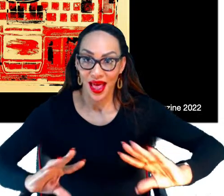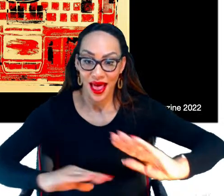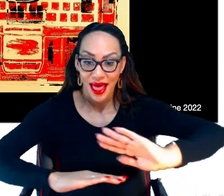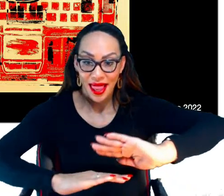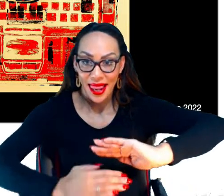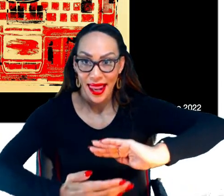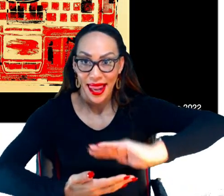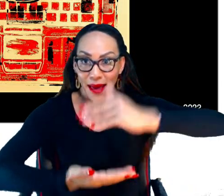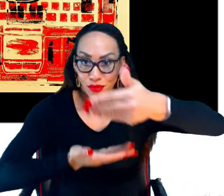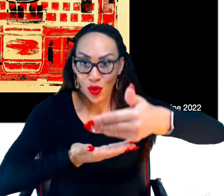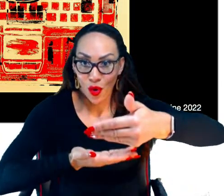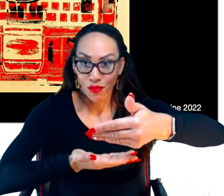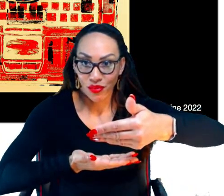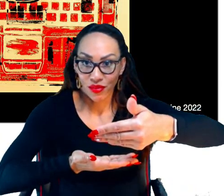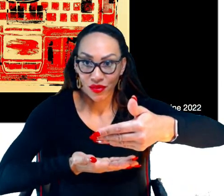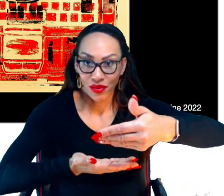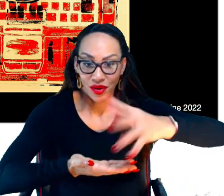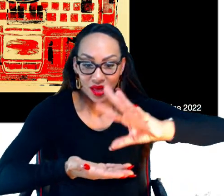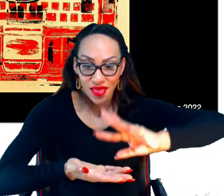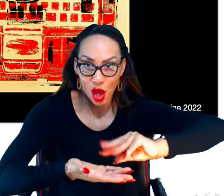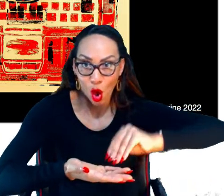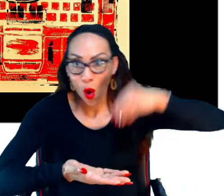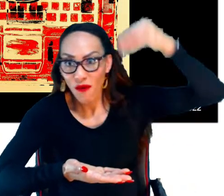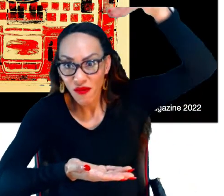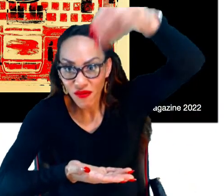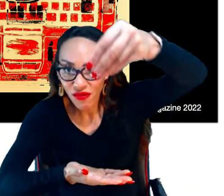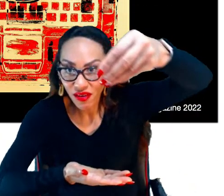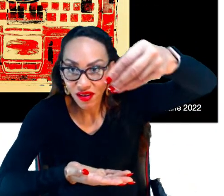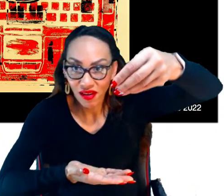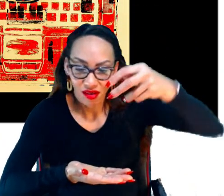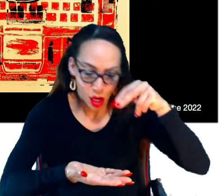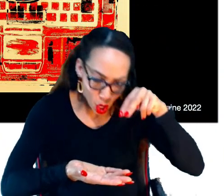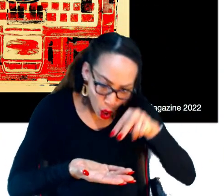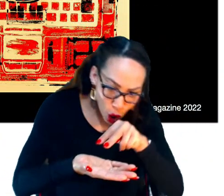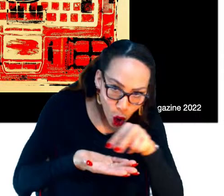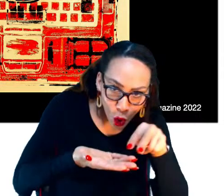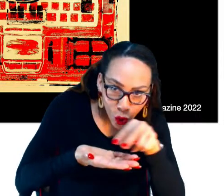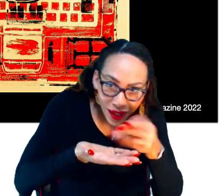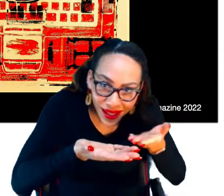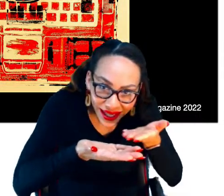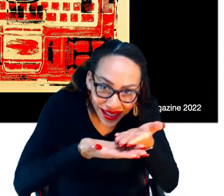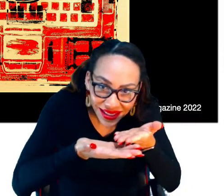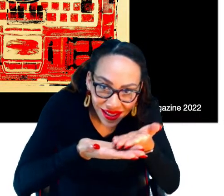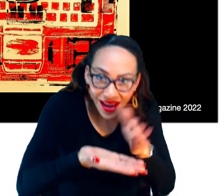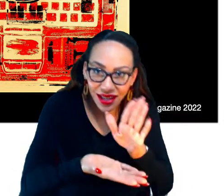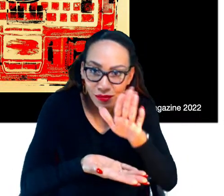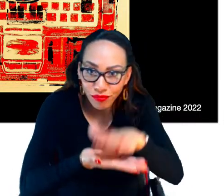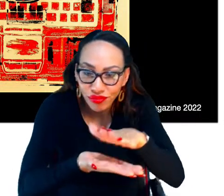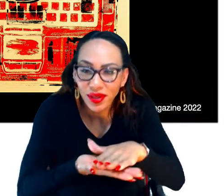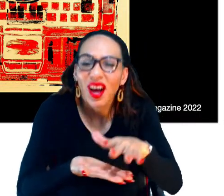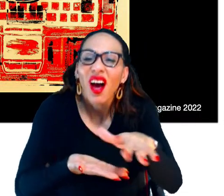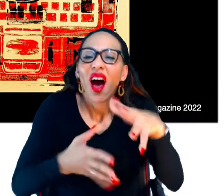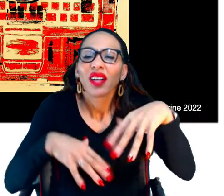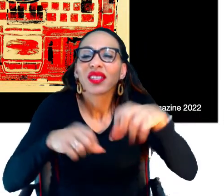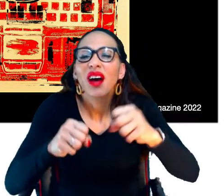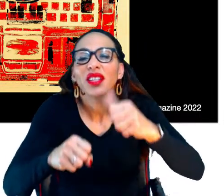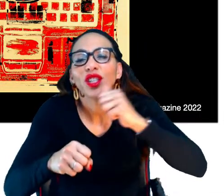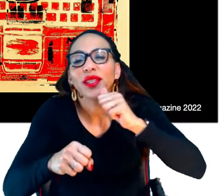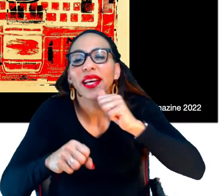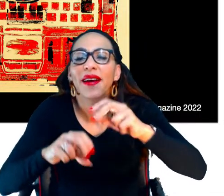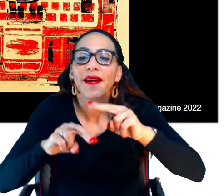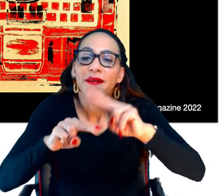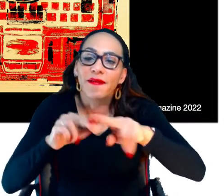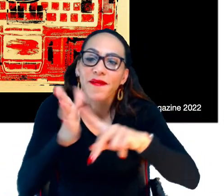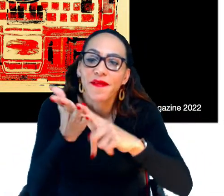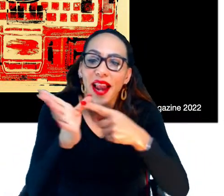that. So those are kind of very flat images, but I started also exploring creating assemblages with